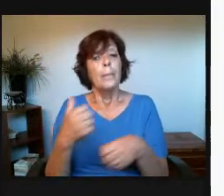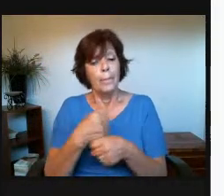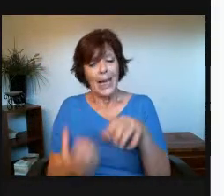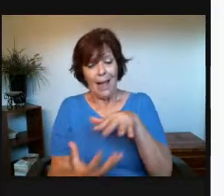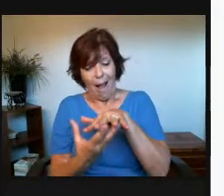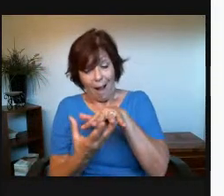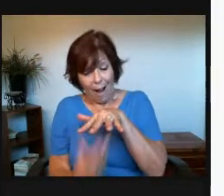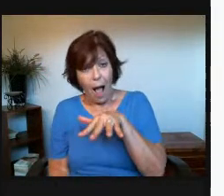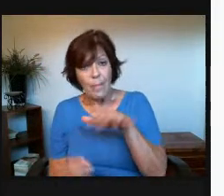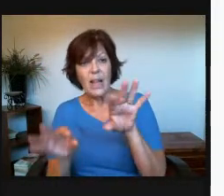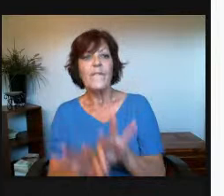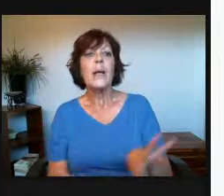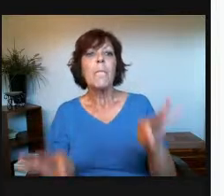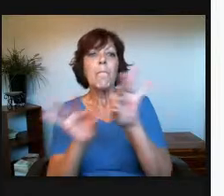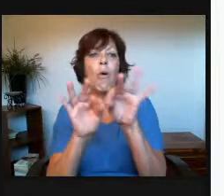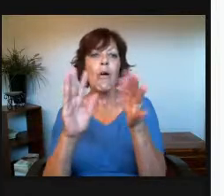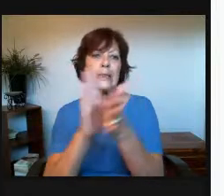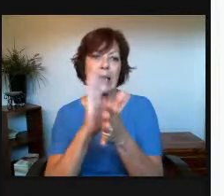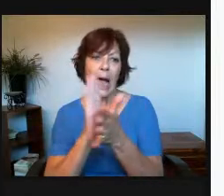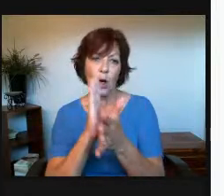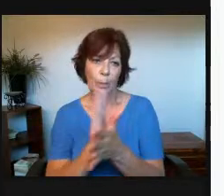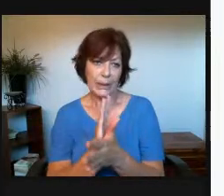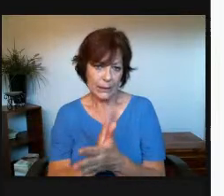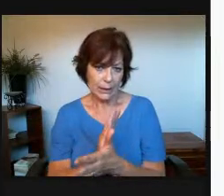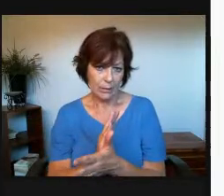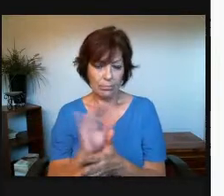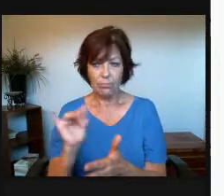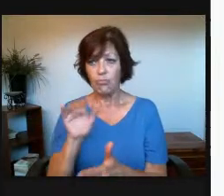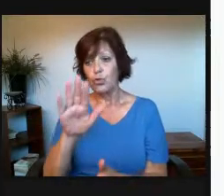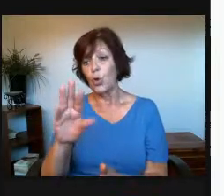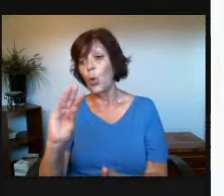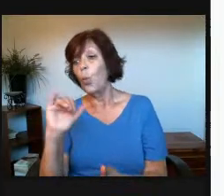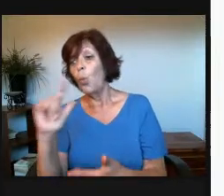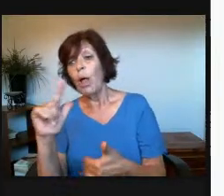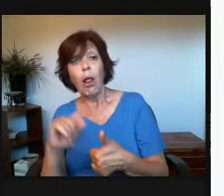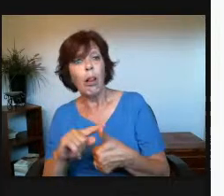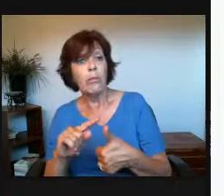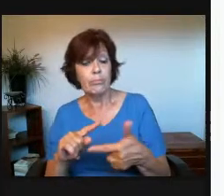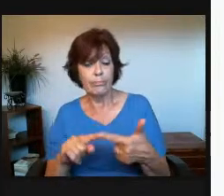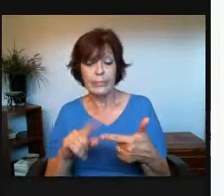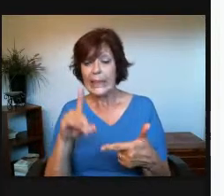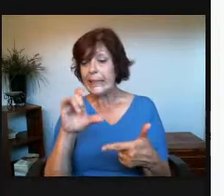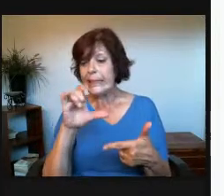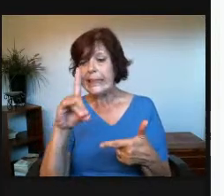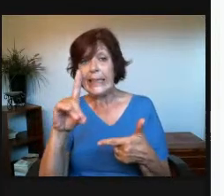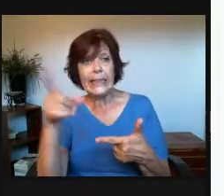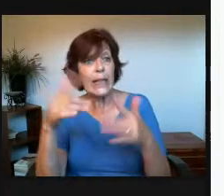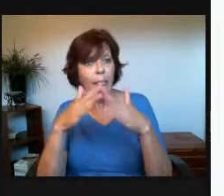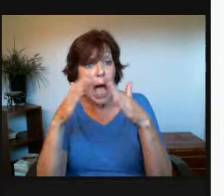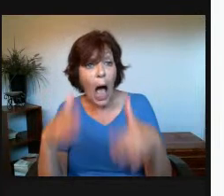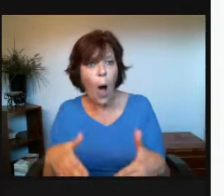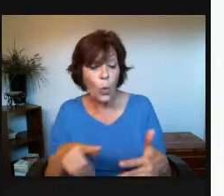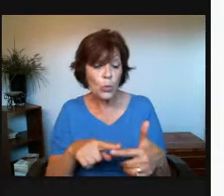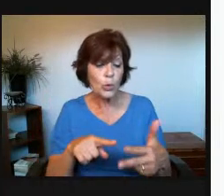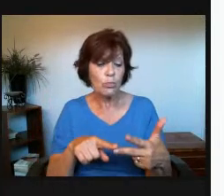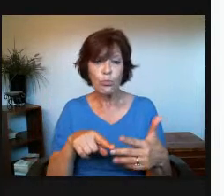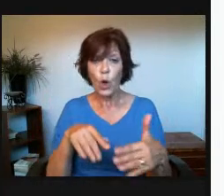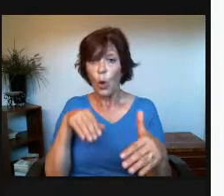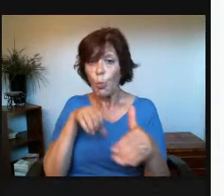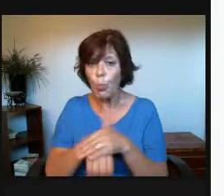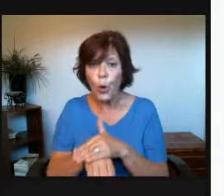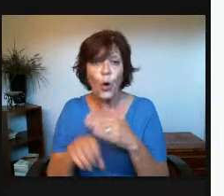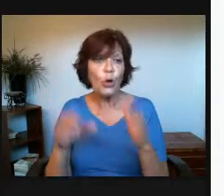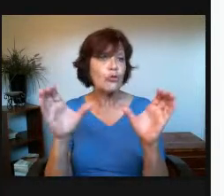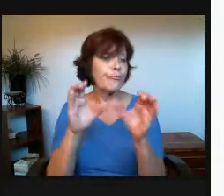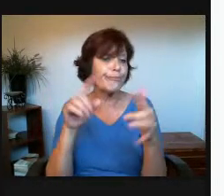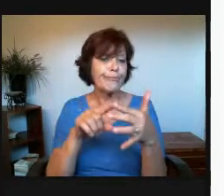important documents, whether that's your will, whether that's the deed to your house, birth records, death